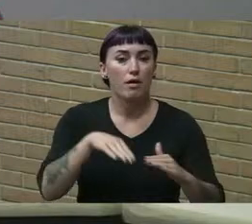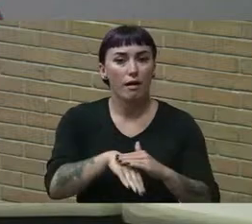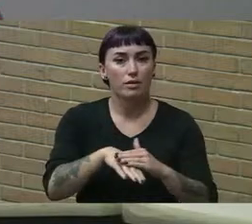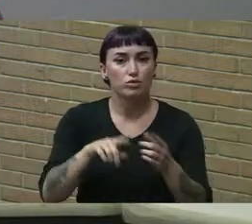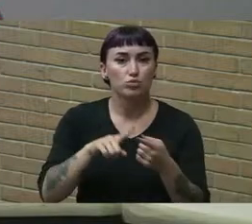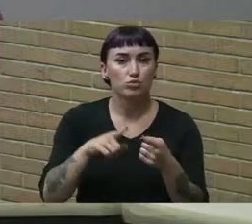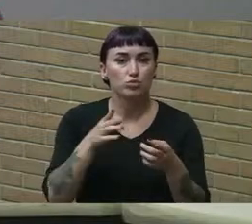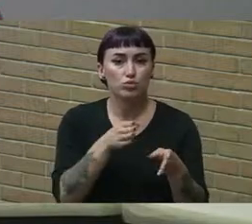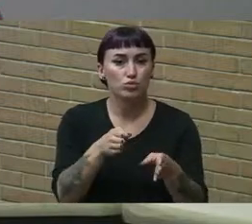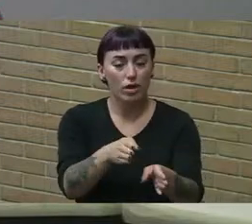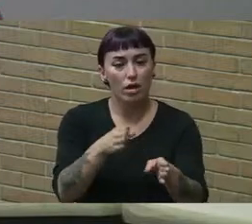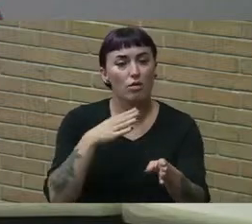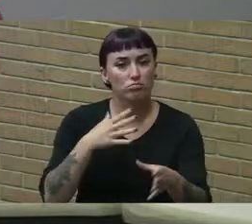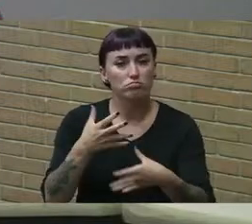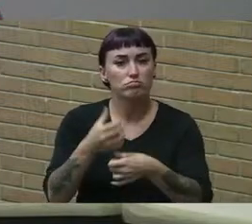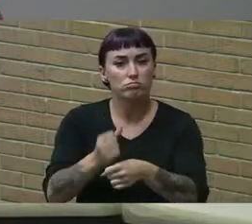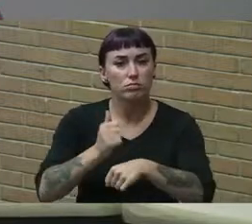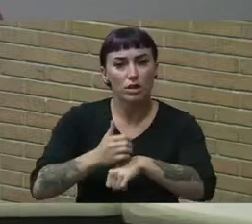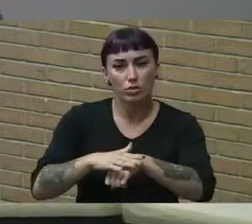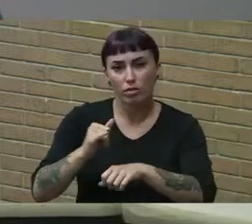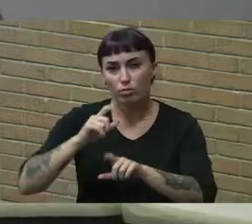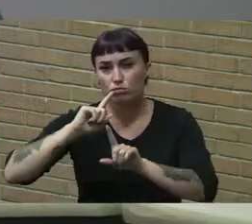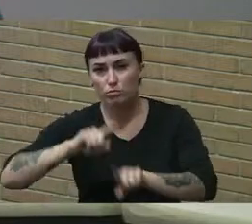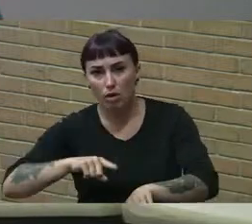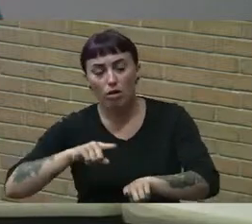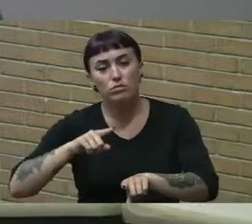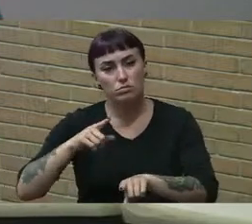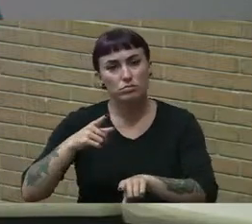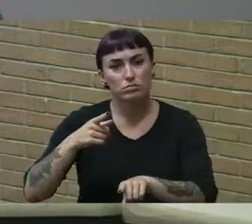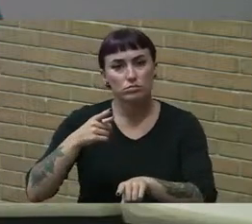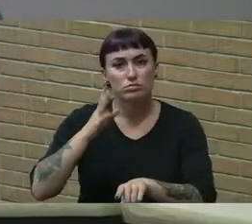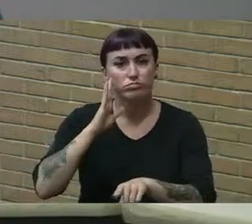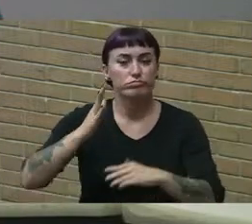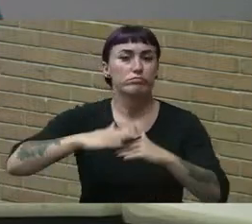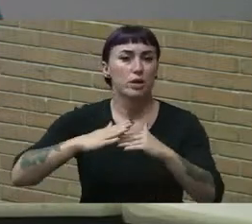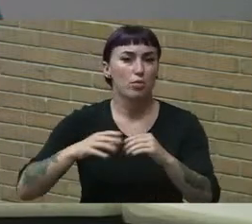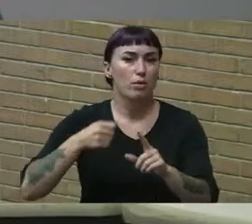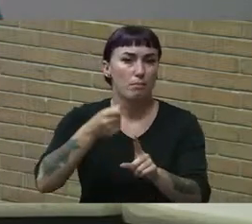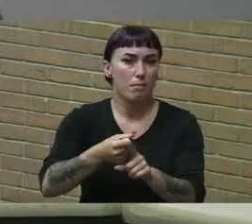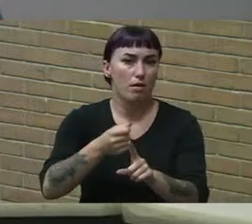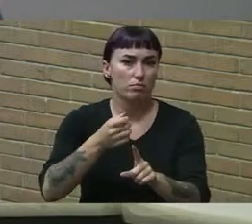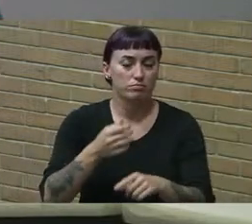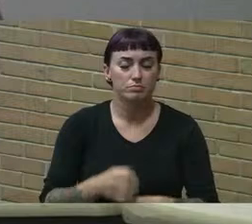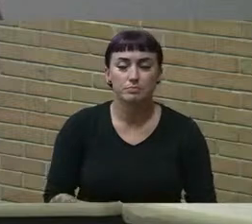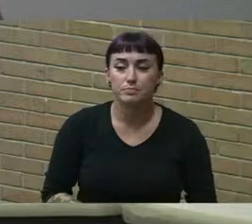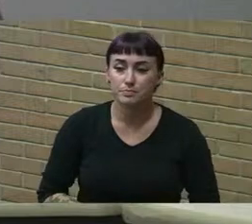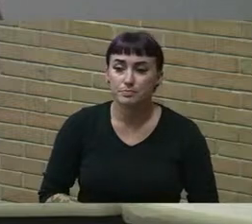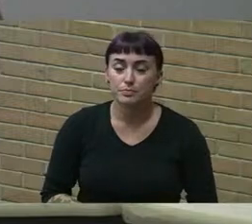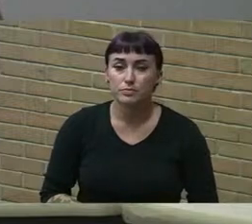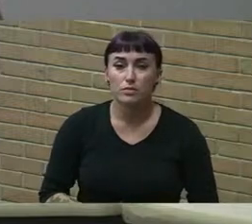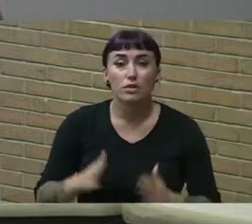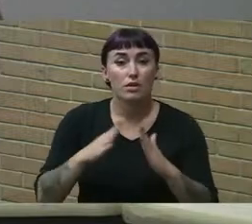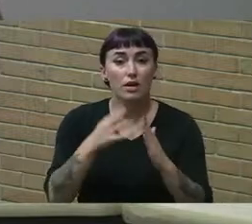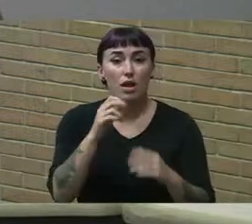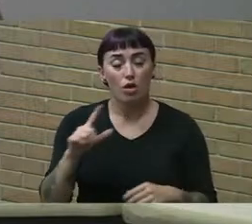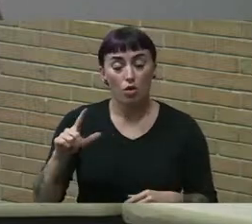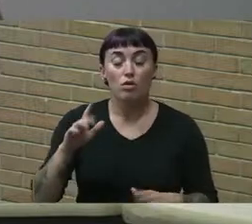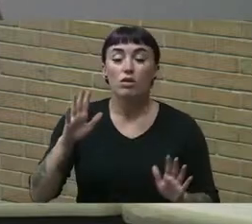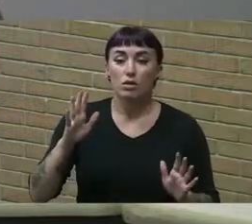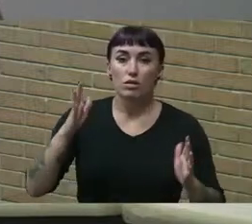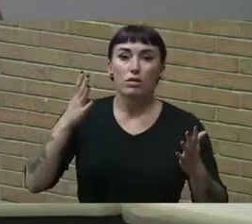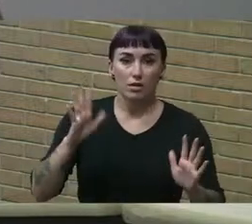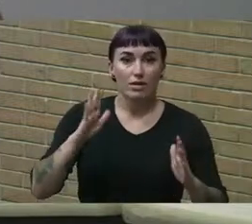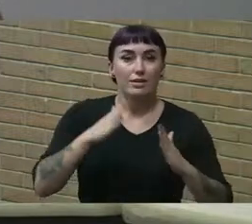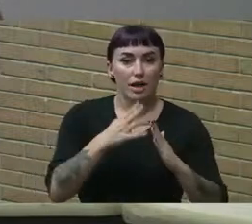trail. He's confident that based on their response, that work will have minimal impact. We have a town hall. We had a town